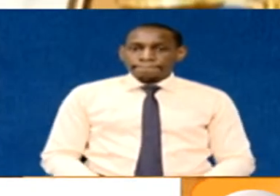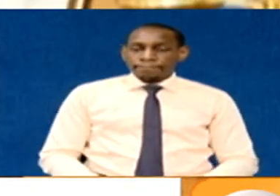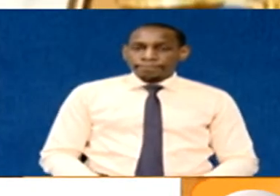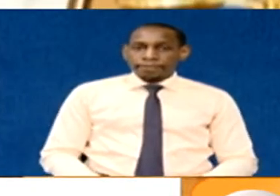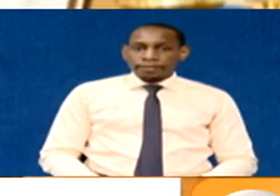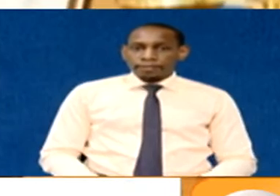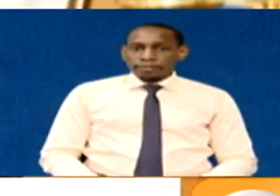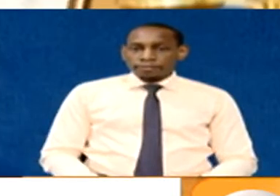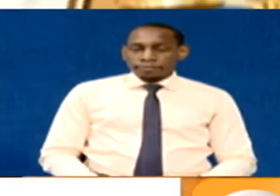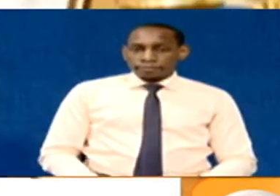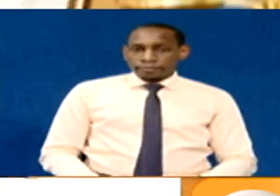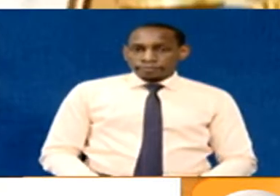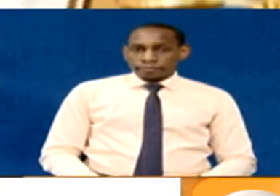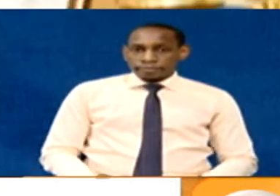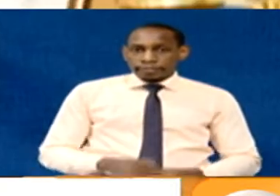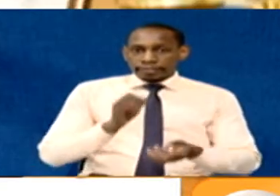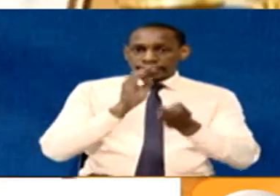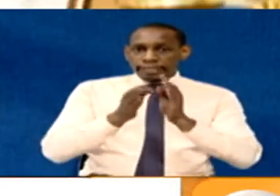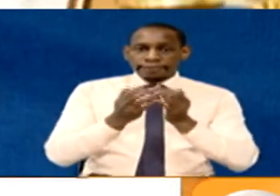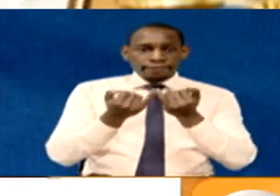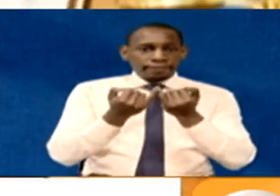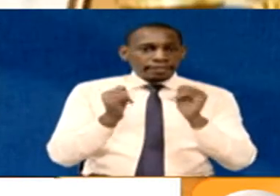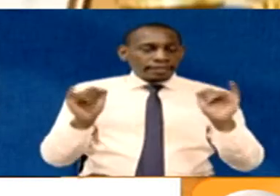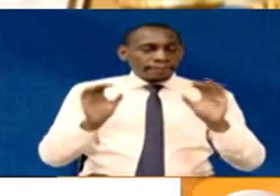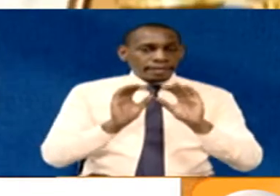If we don't get an independent